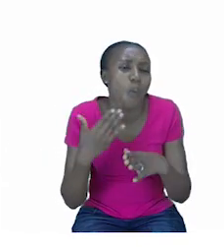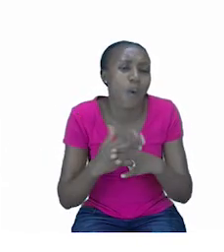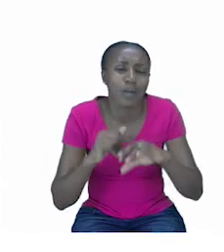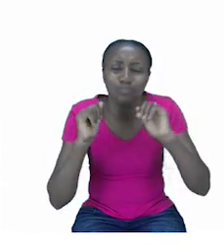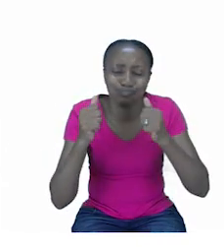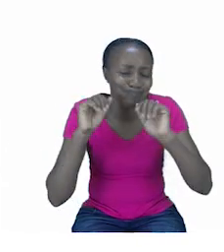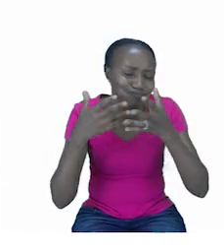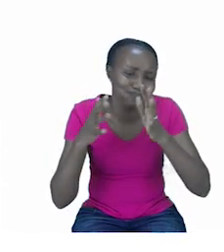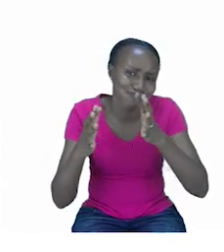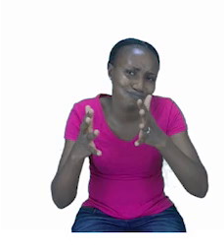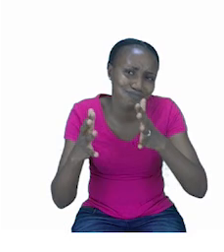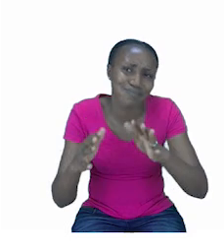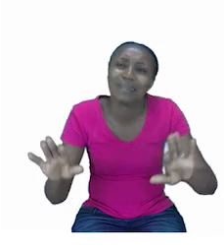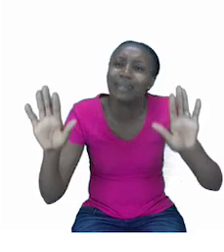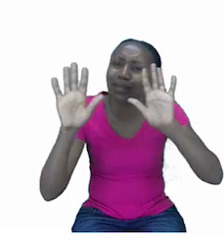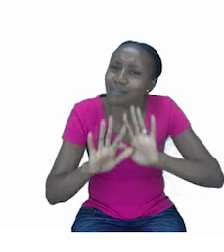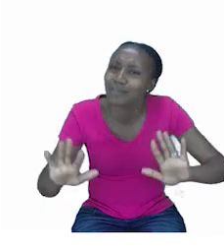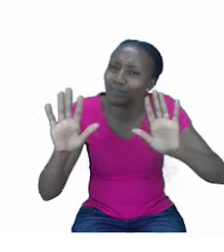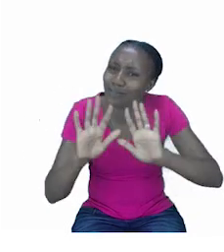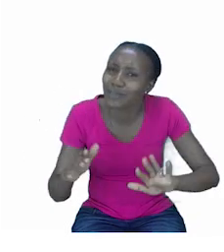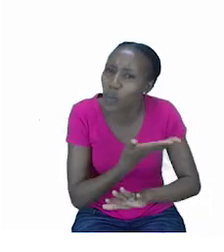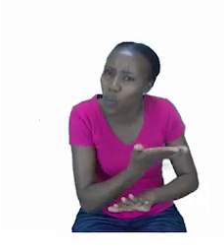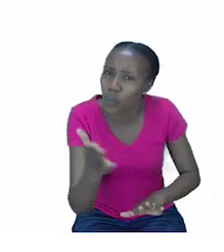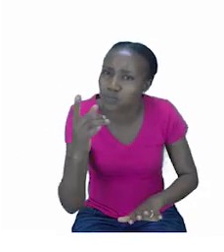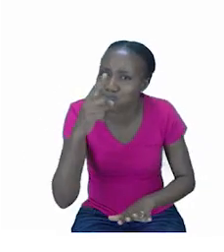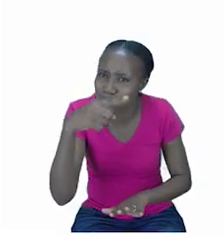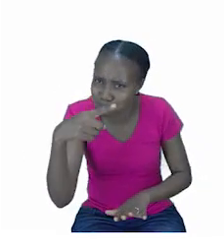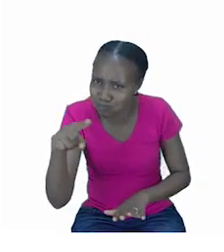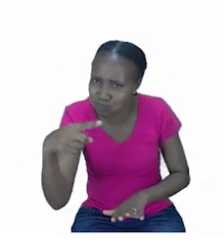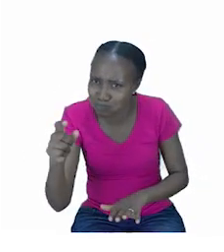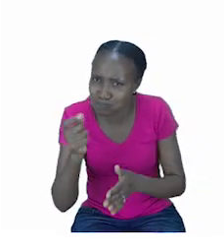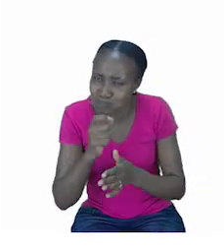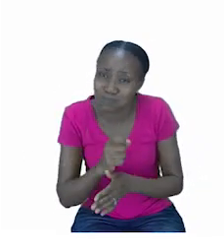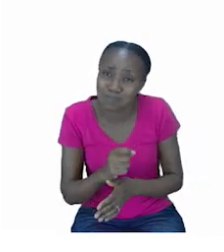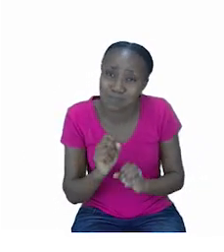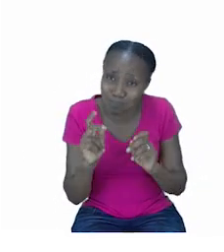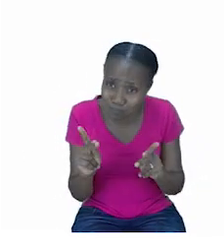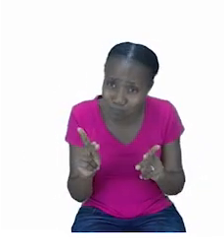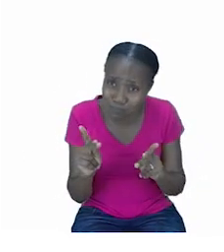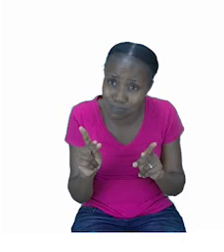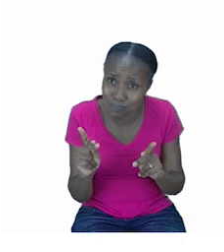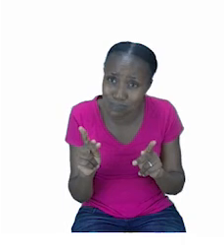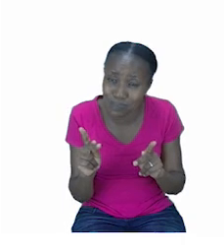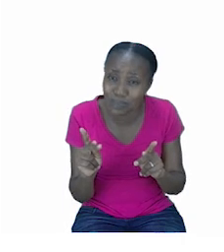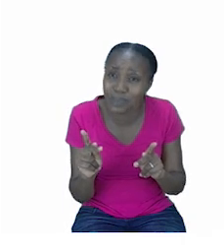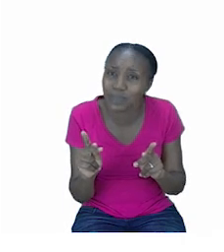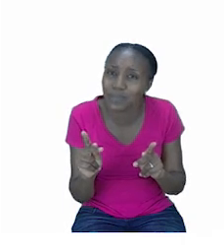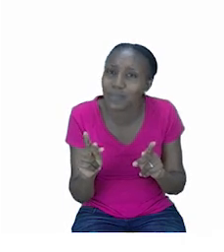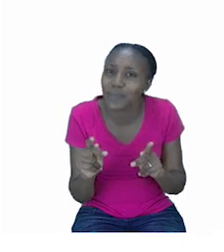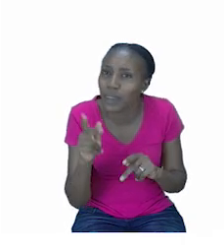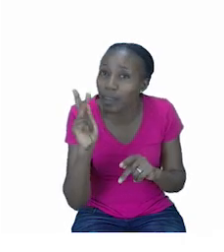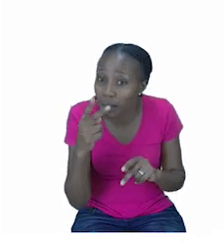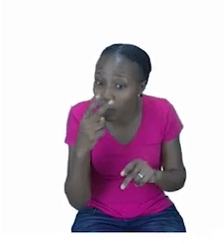make sure that you color all the correct answers with your favorite color. And after doing that, double